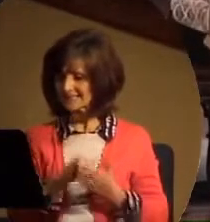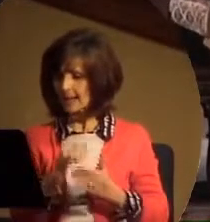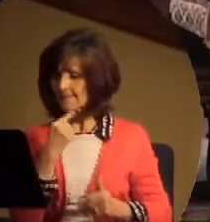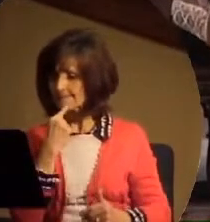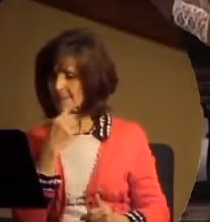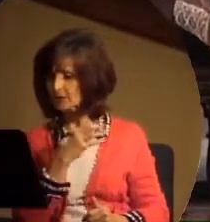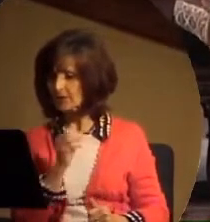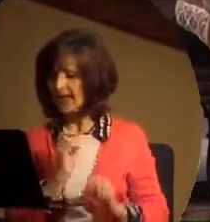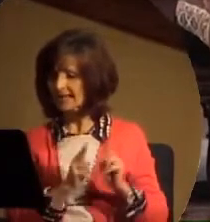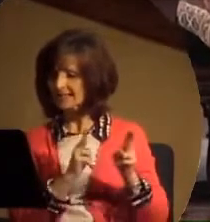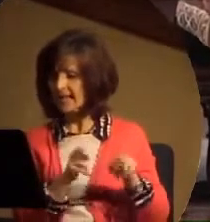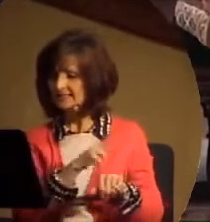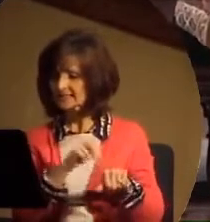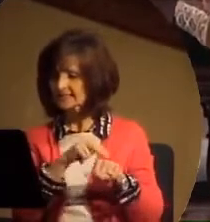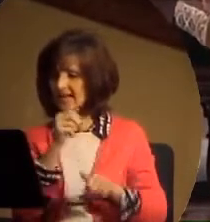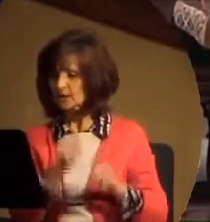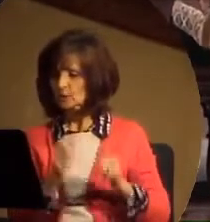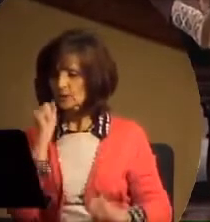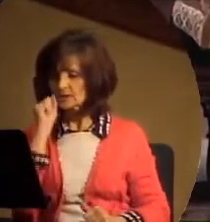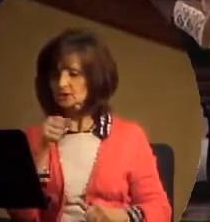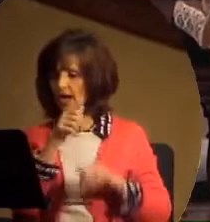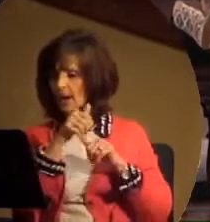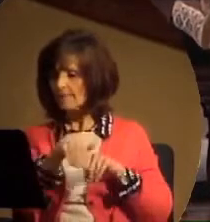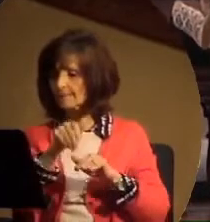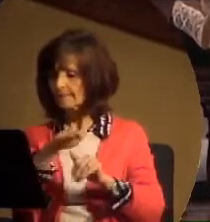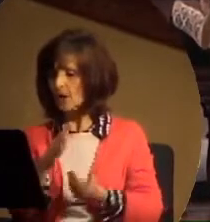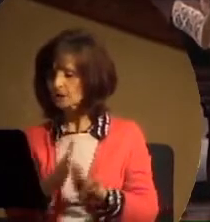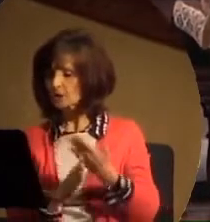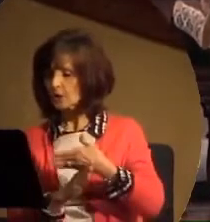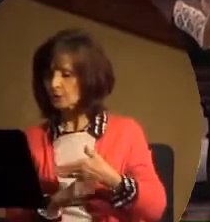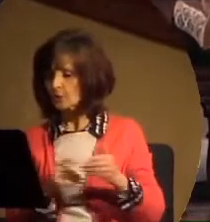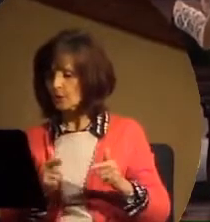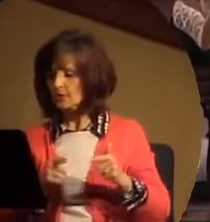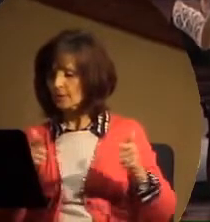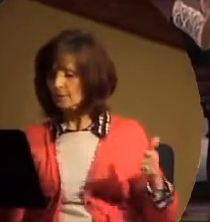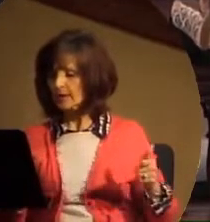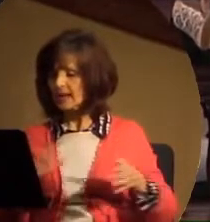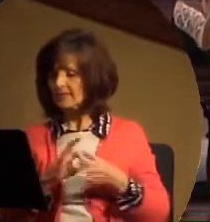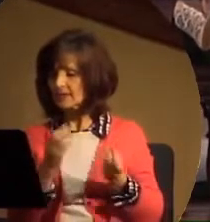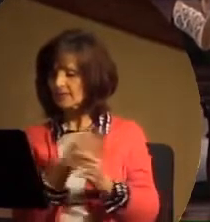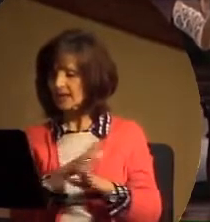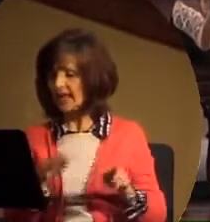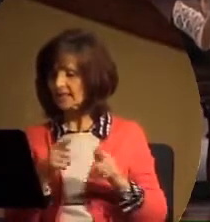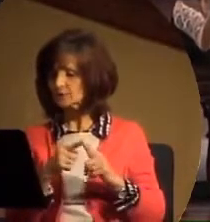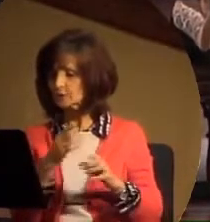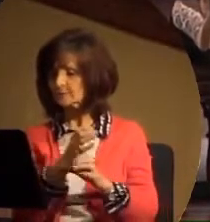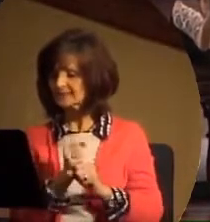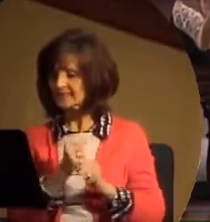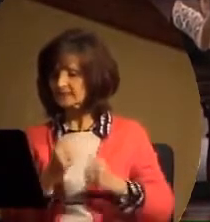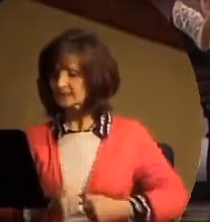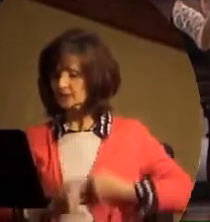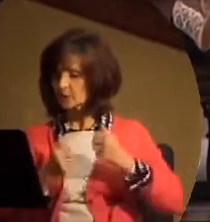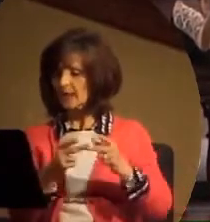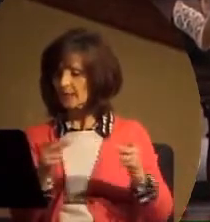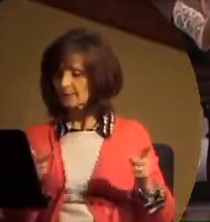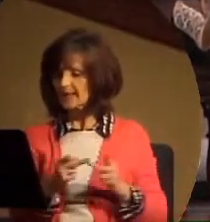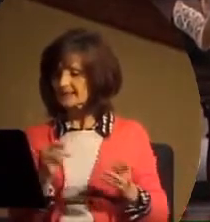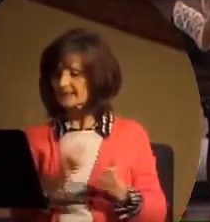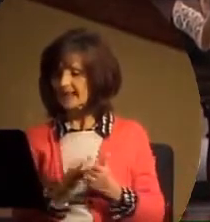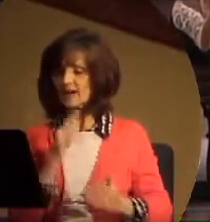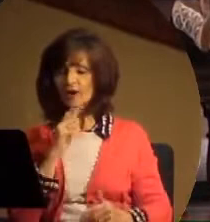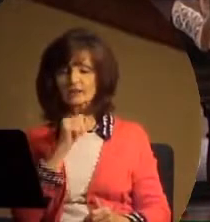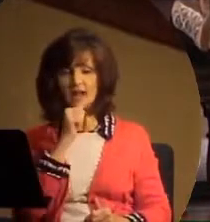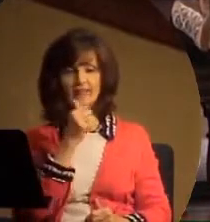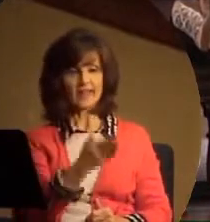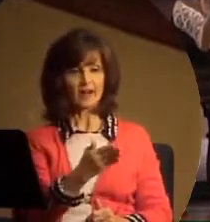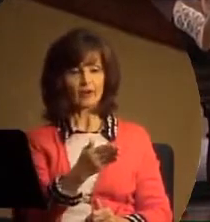shall march through the breadth of the land to possess the dwelling places that are not theirs. So God said this, hey, you think I ain't